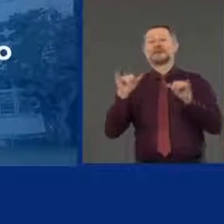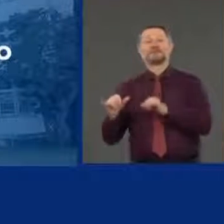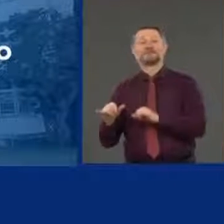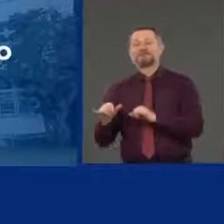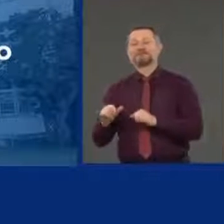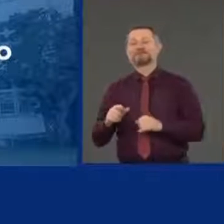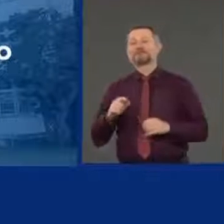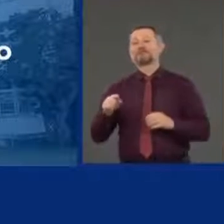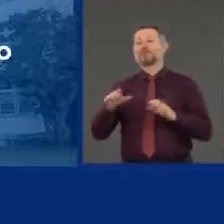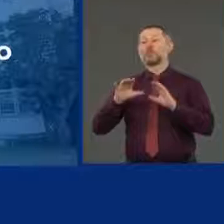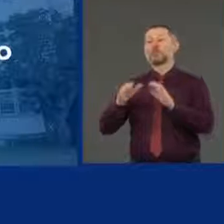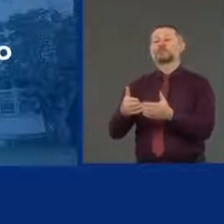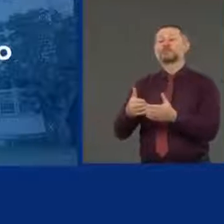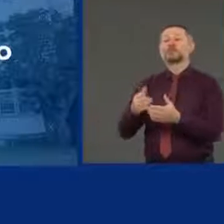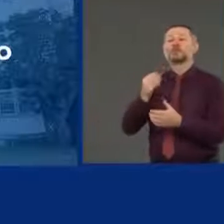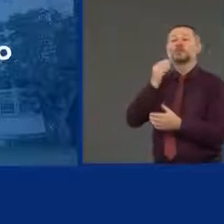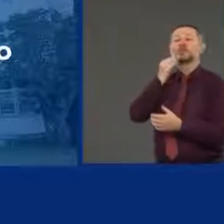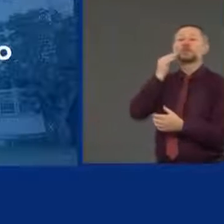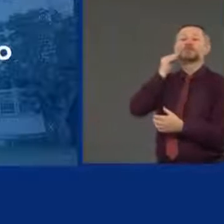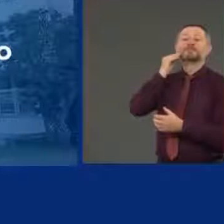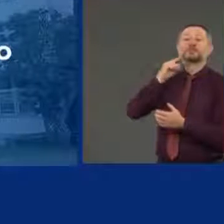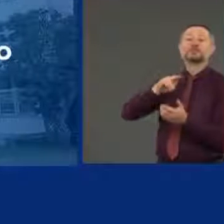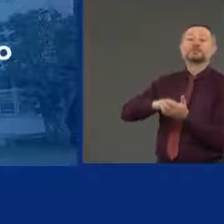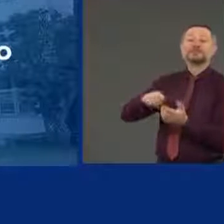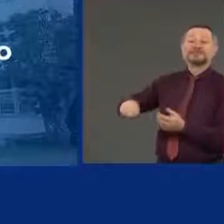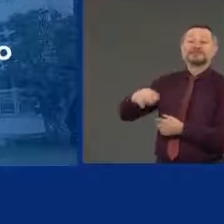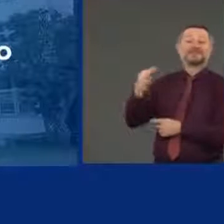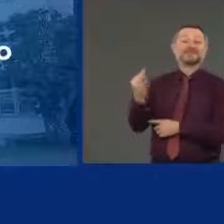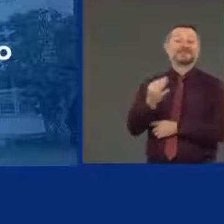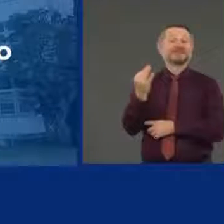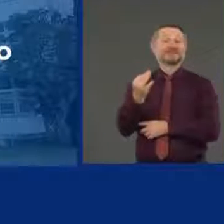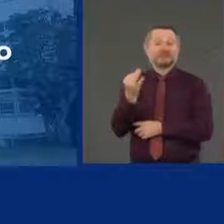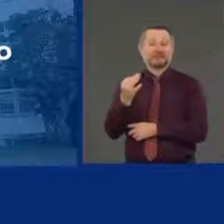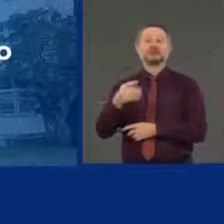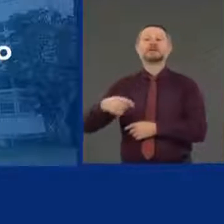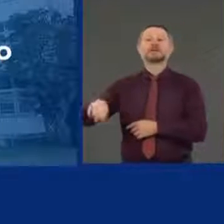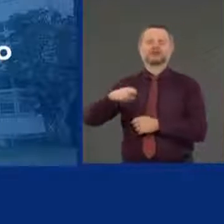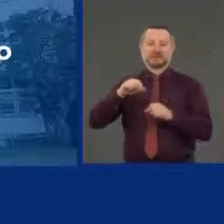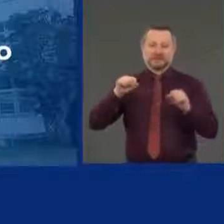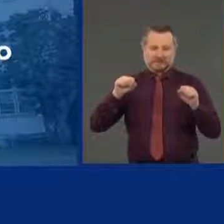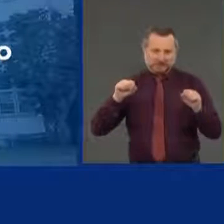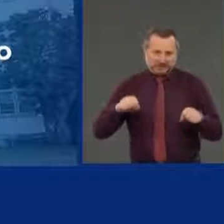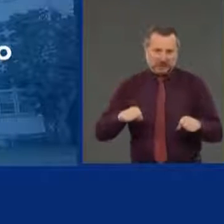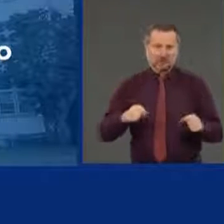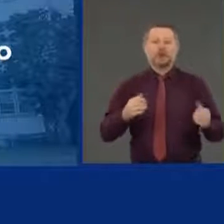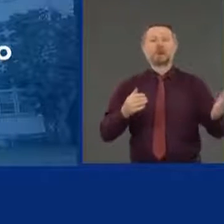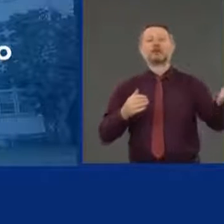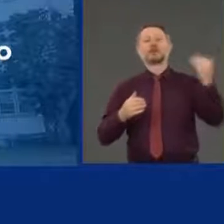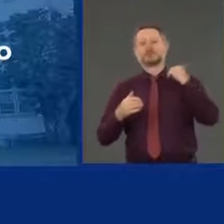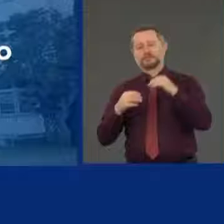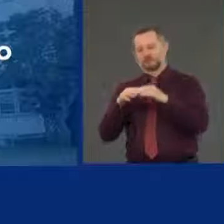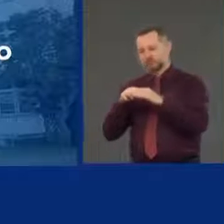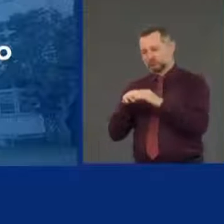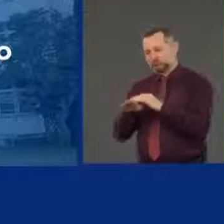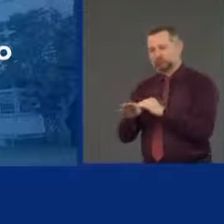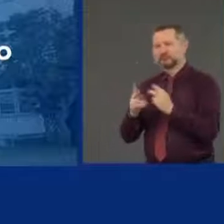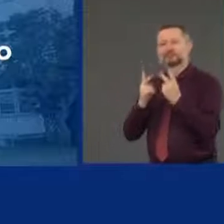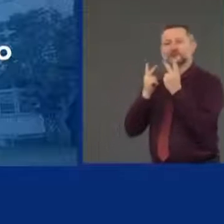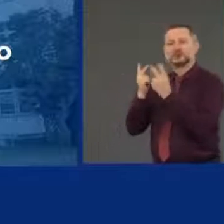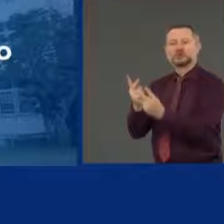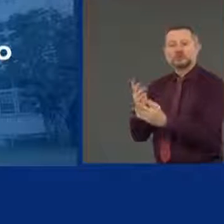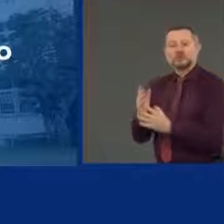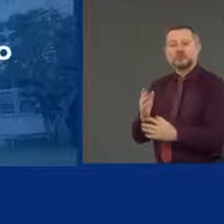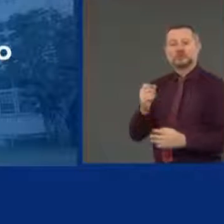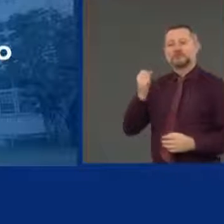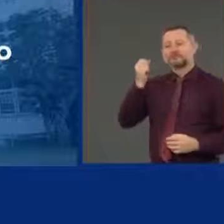group homes. This Friday, the group homes can allow visitors. It is up to the discretion of